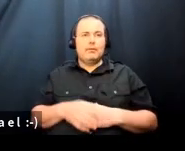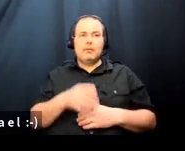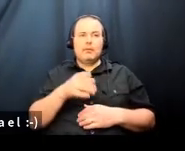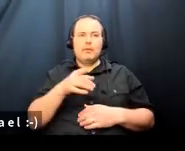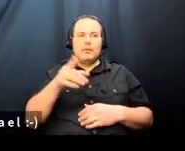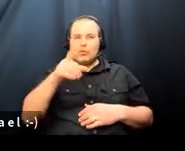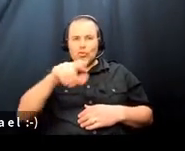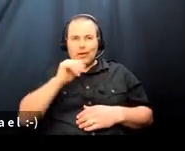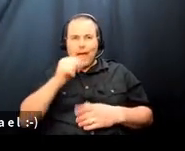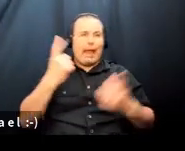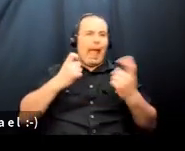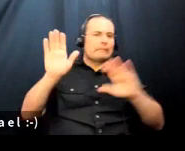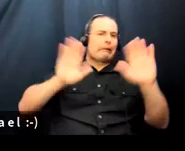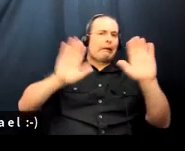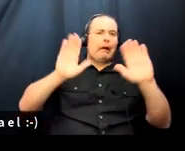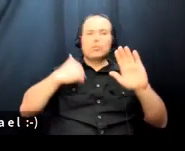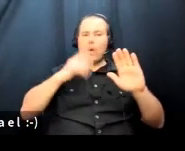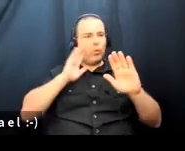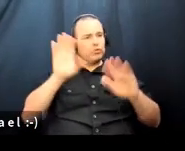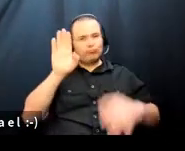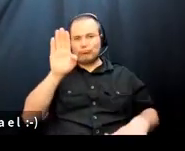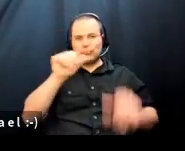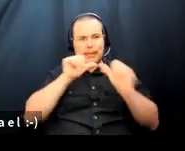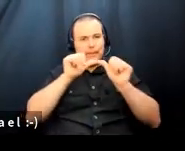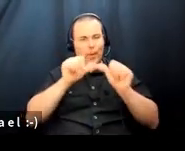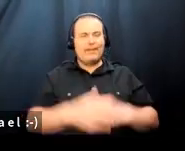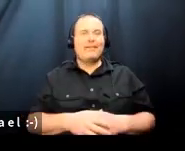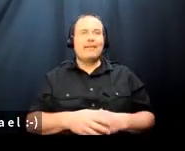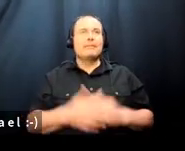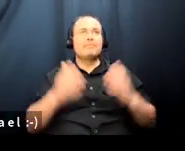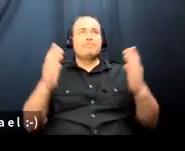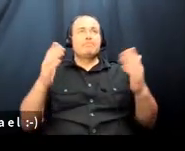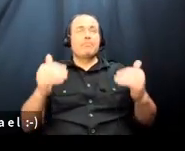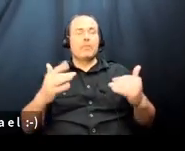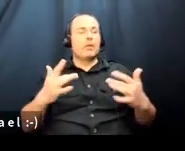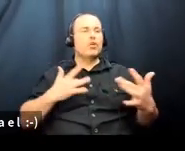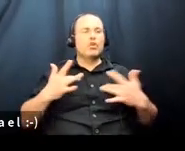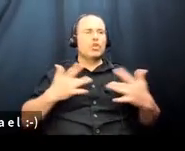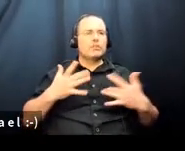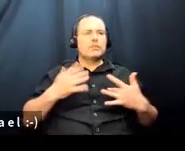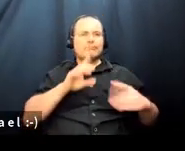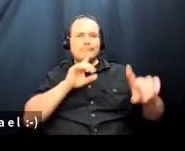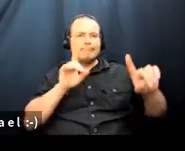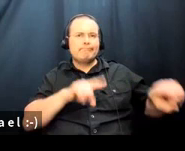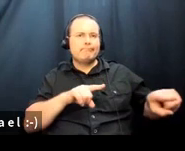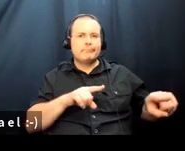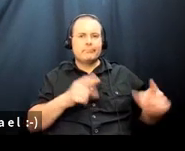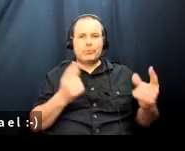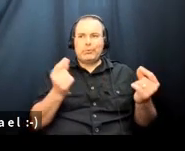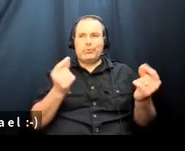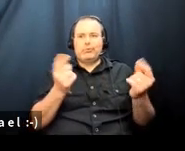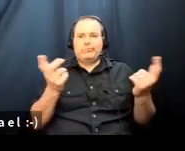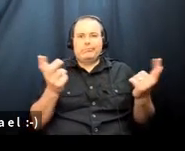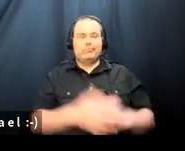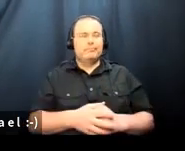so I'm going to keep going. So, concerns and responses. So what do you do about it? Here's what I